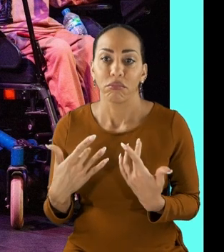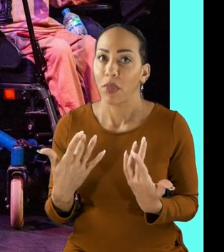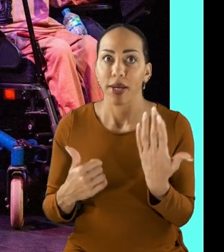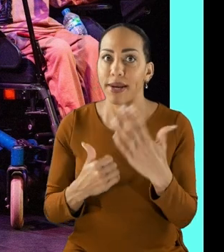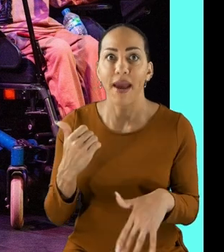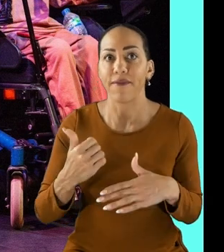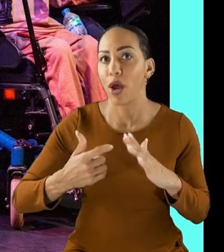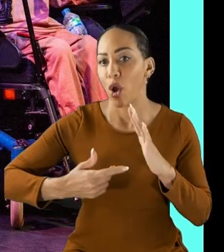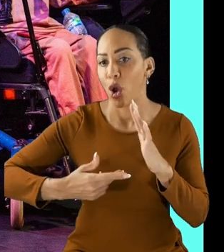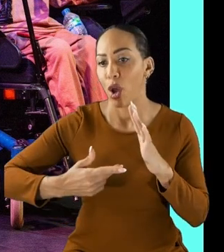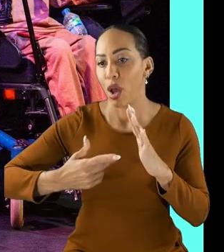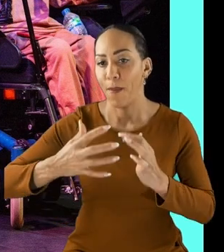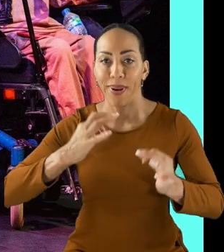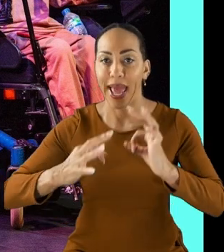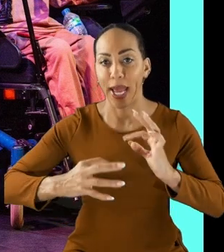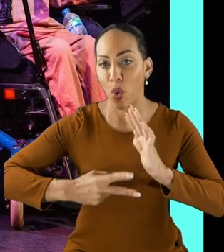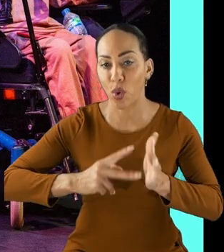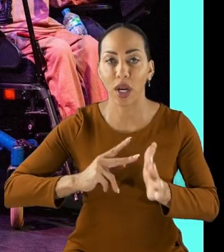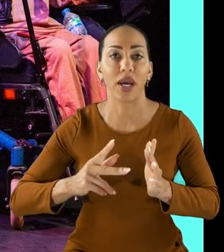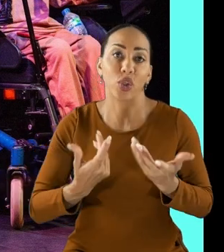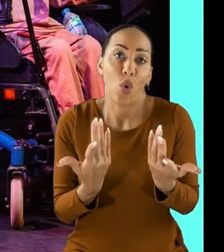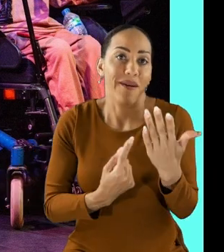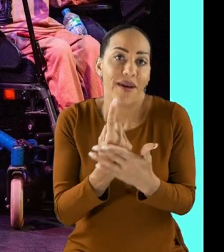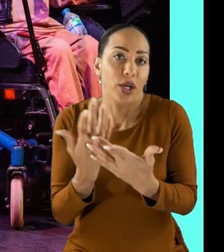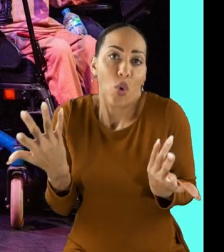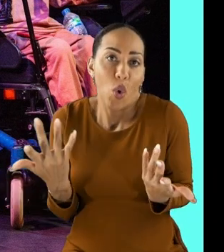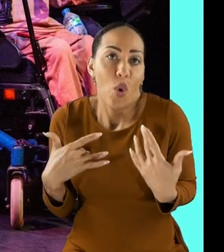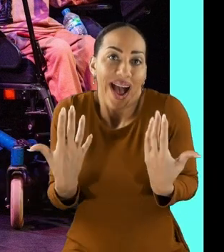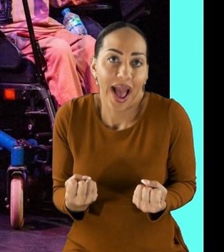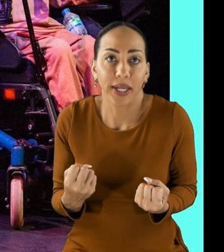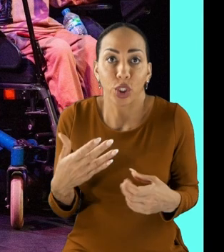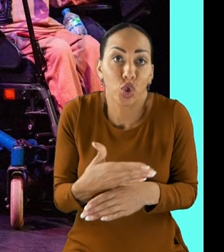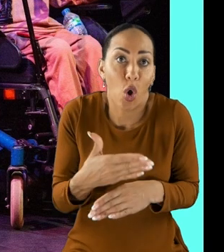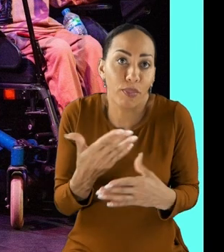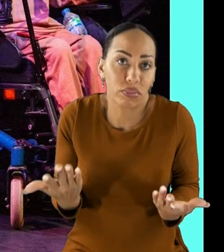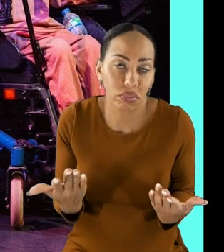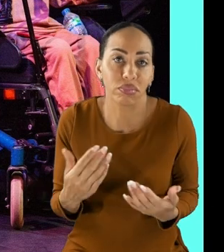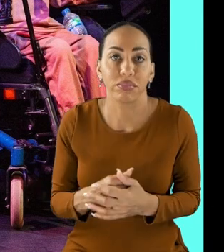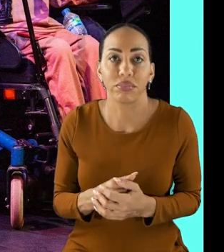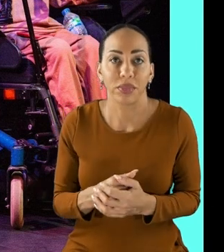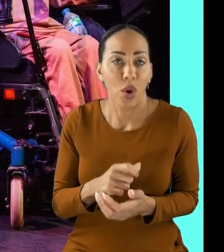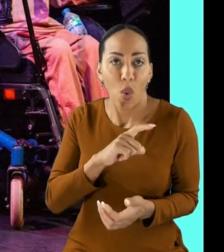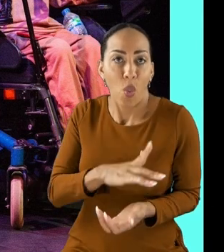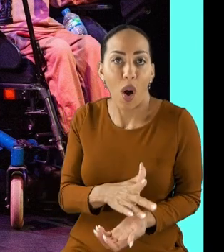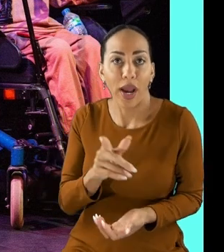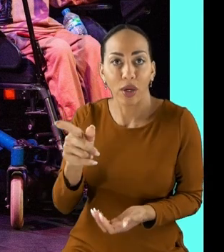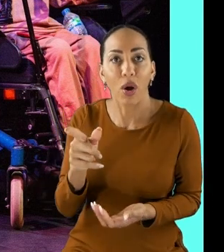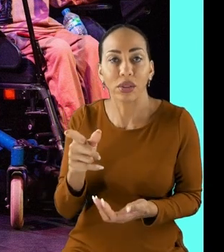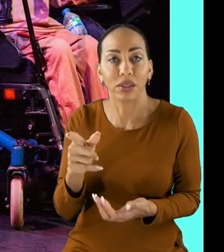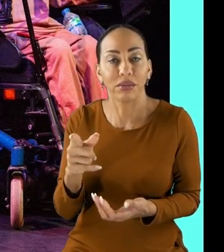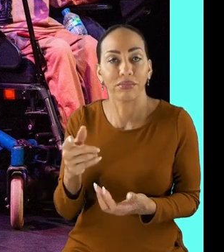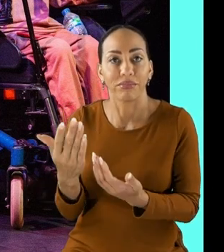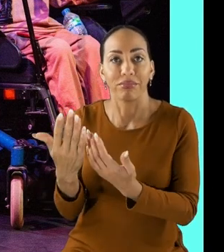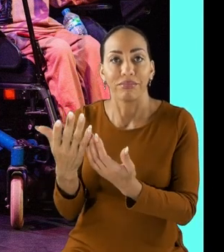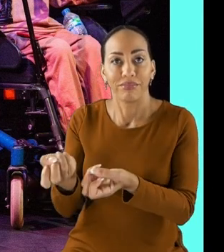play, organised an event, or indeed had a job, that I, why not let me curate a lineup of deaf and